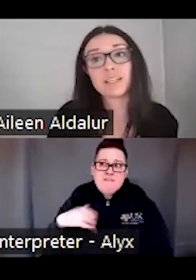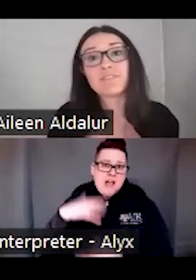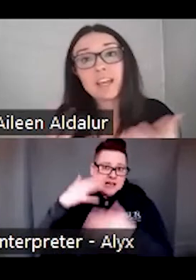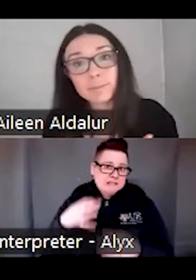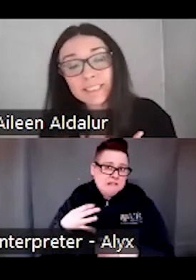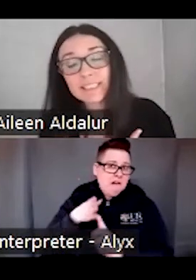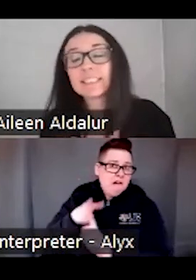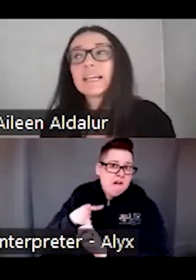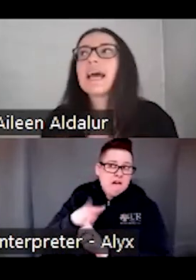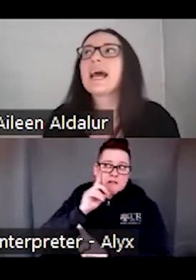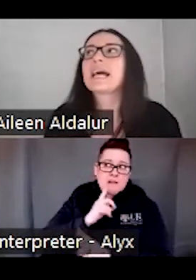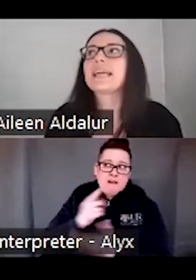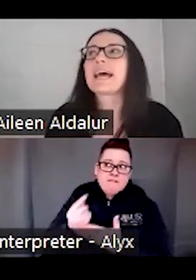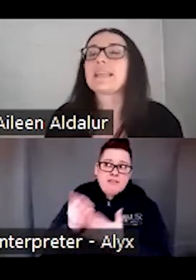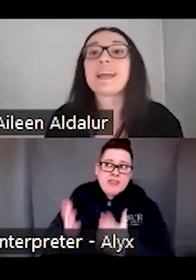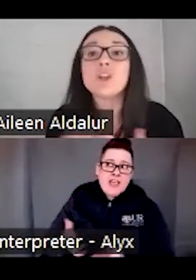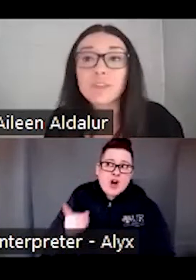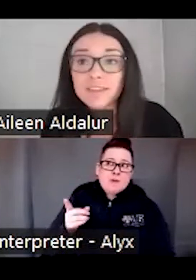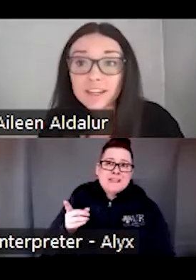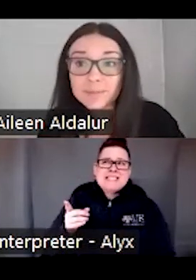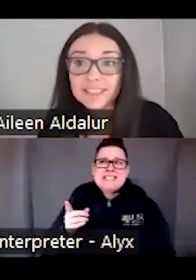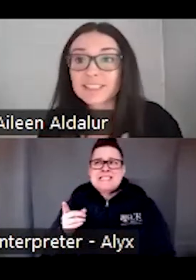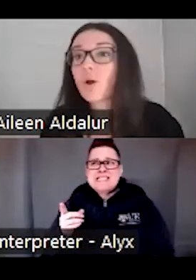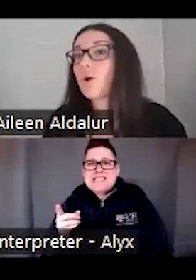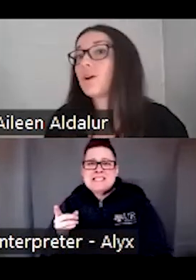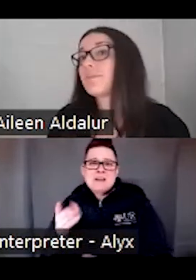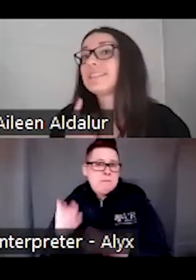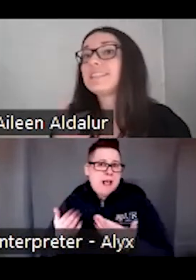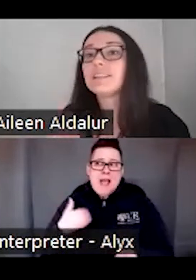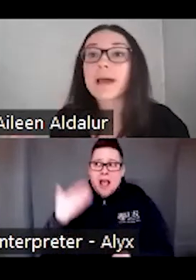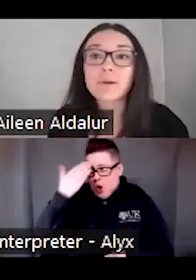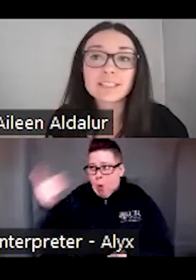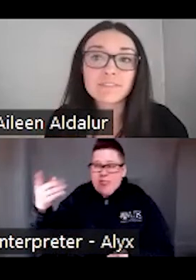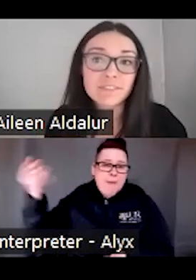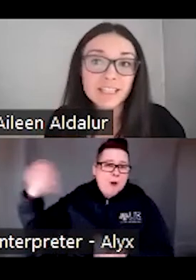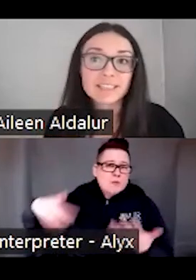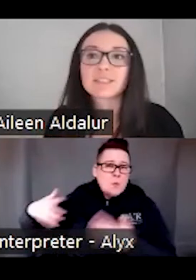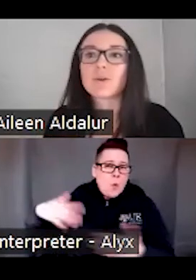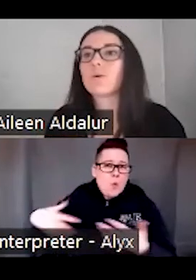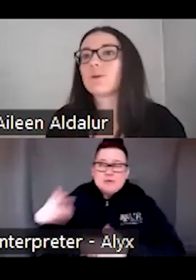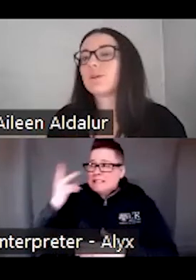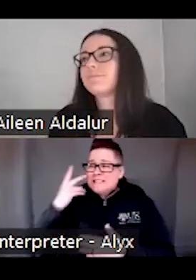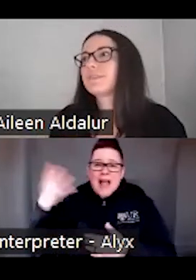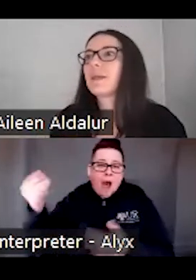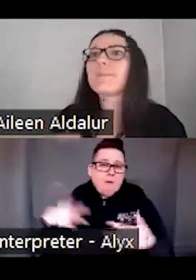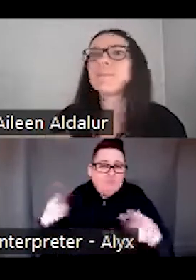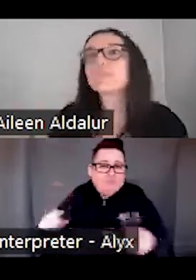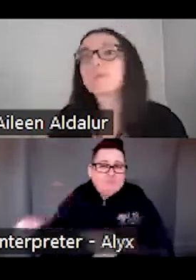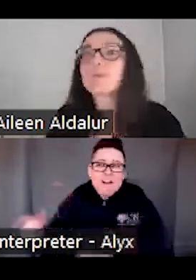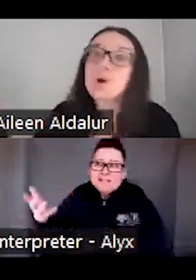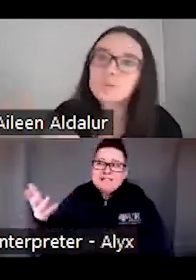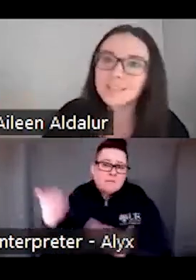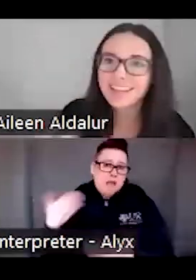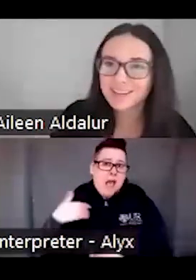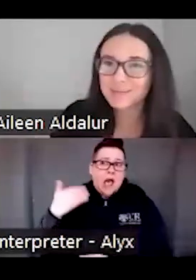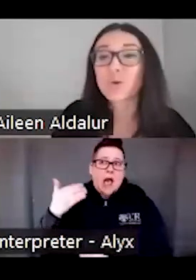go to a deaf therapist, that they might know that therapist, or they might see them out at deaf events, or they might know